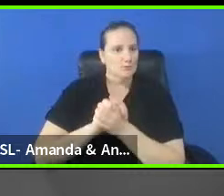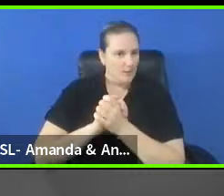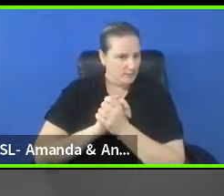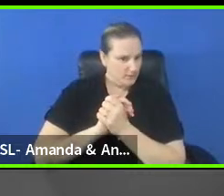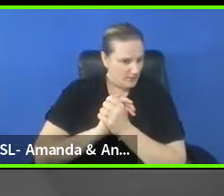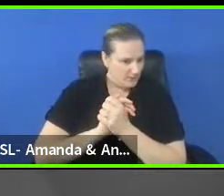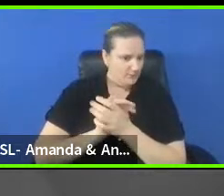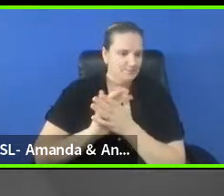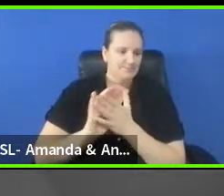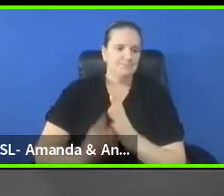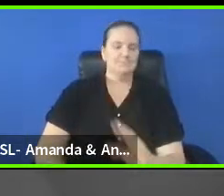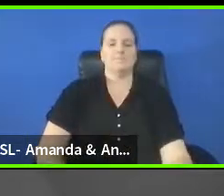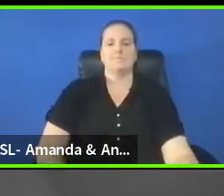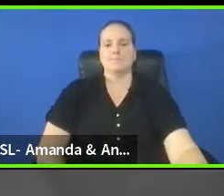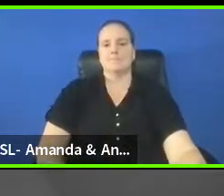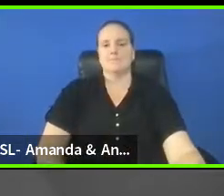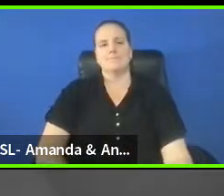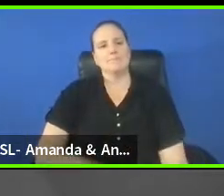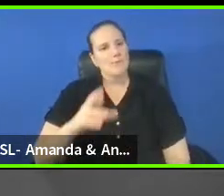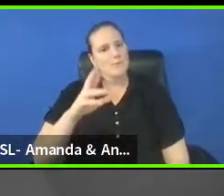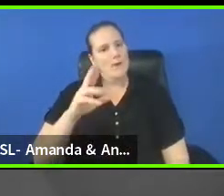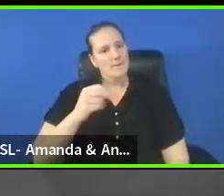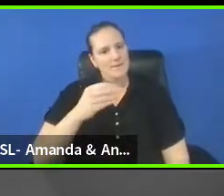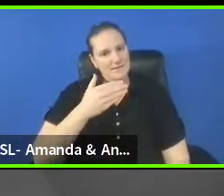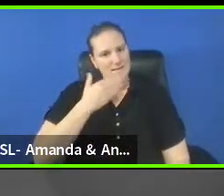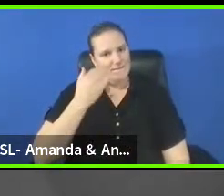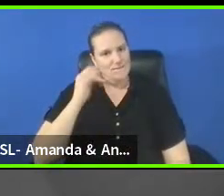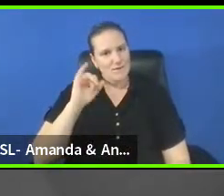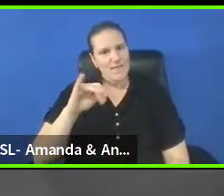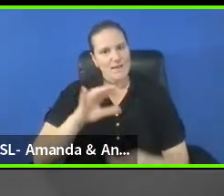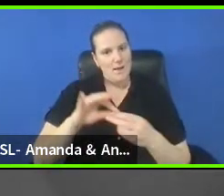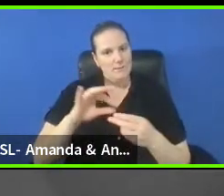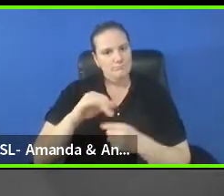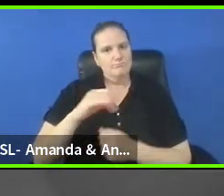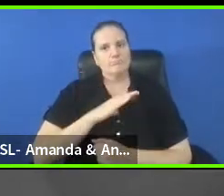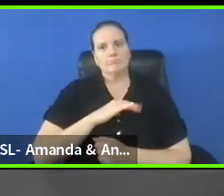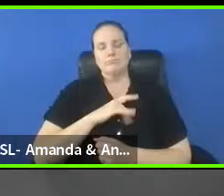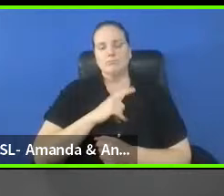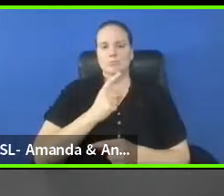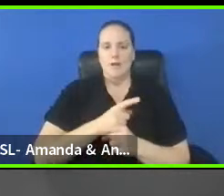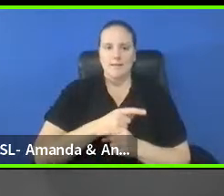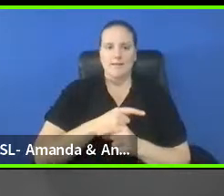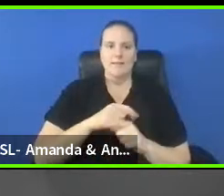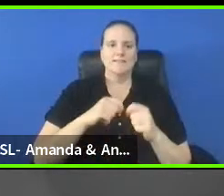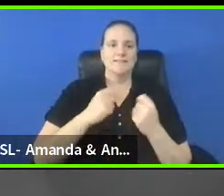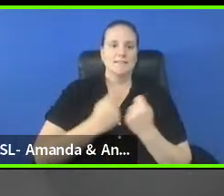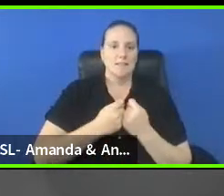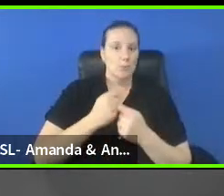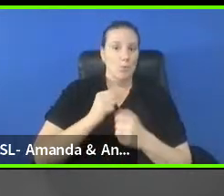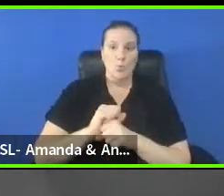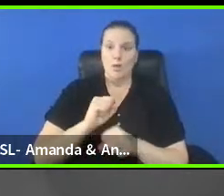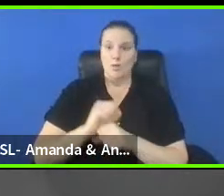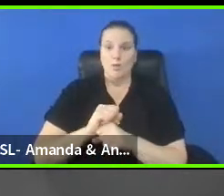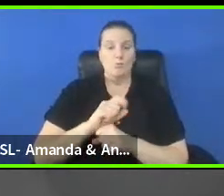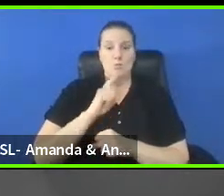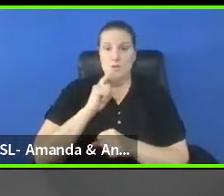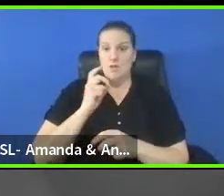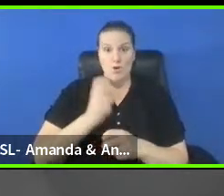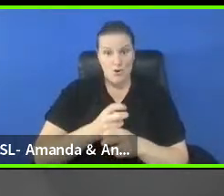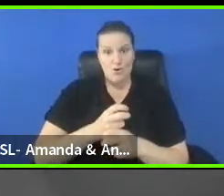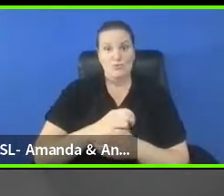congratulations. Well, Robin, thank you for those comments. And you're right, the team has been working extremely